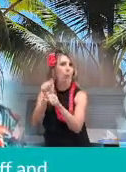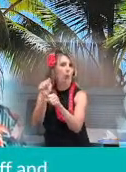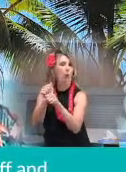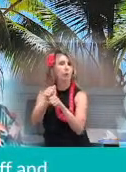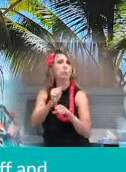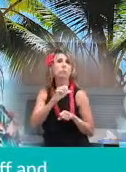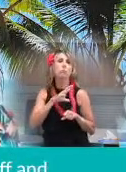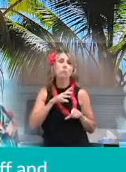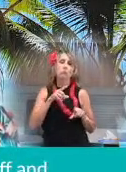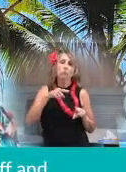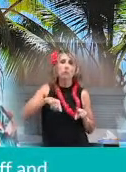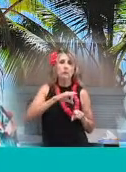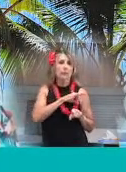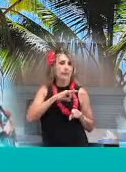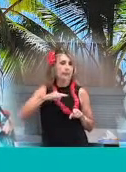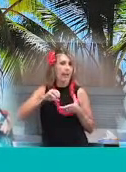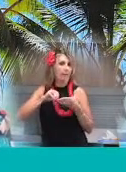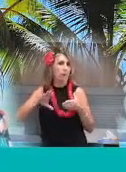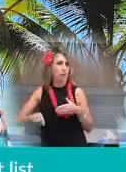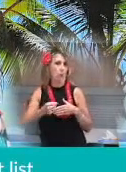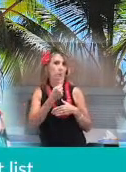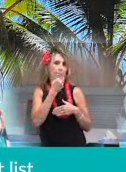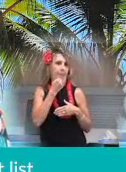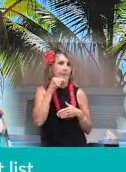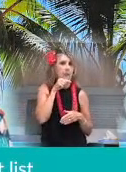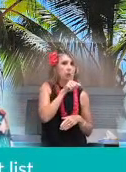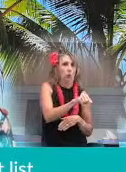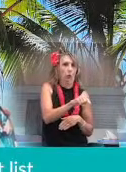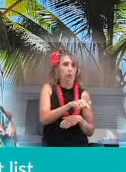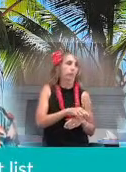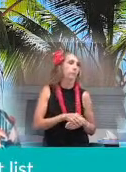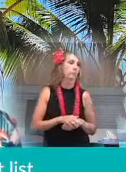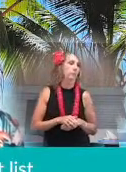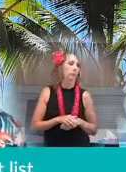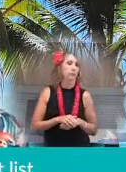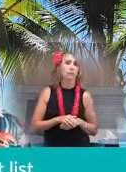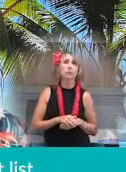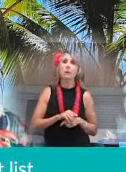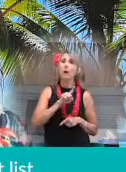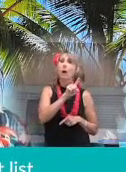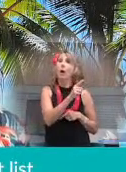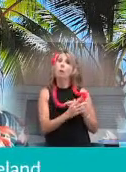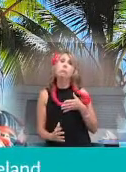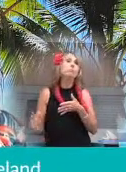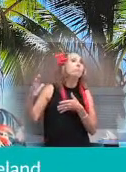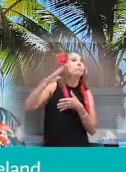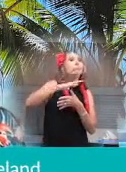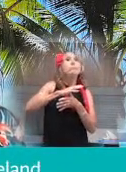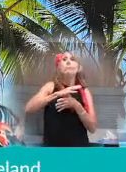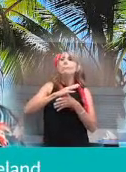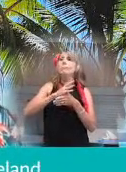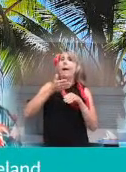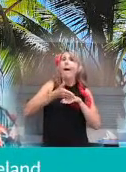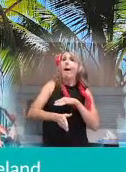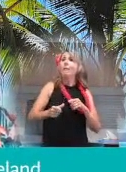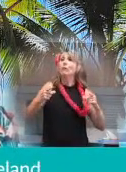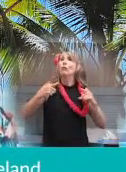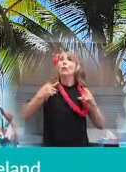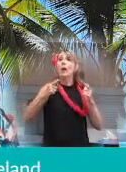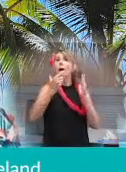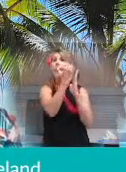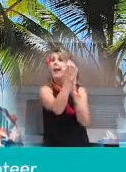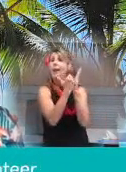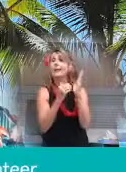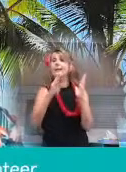Marion will be missed by the staff and students of St. Joseph. Her #1 bucket list item is a long overdue trip